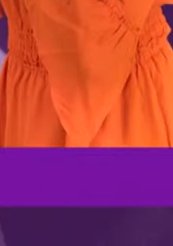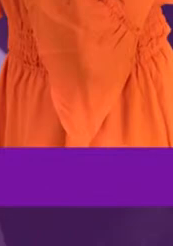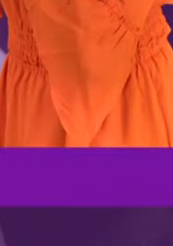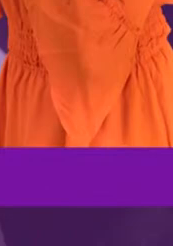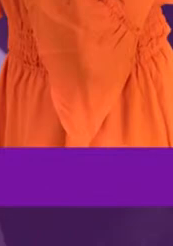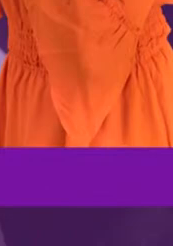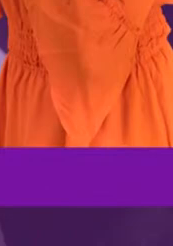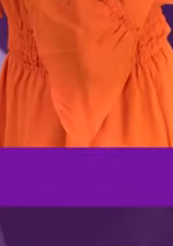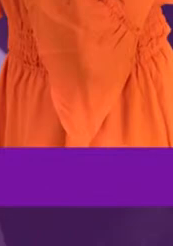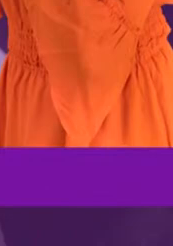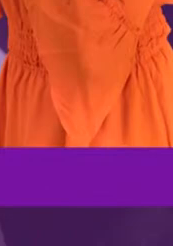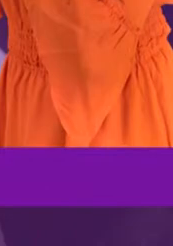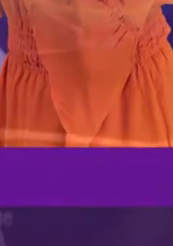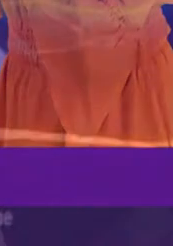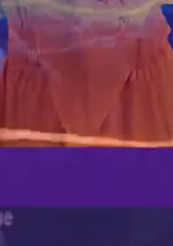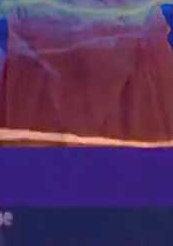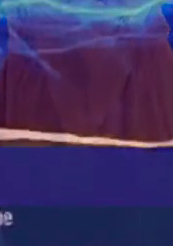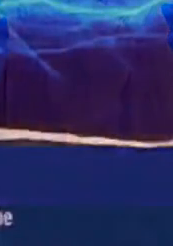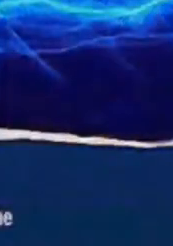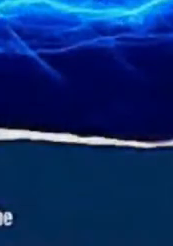invite a friend.